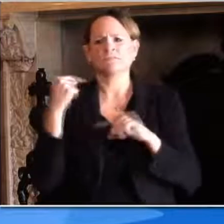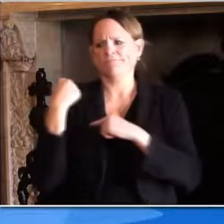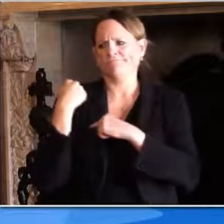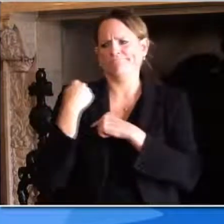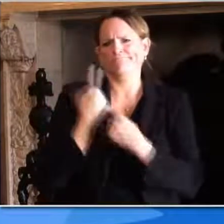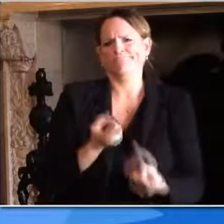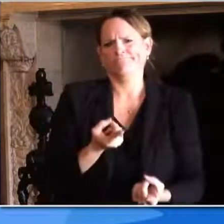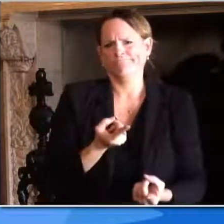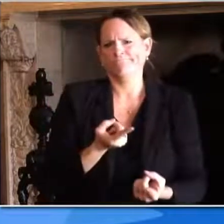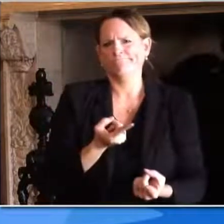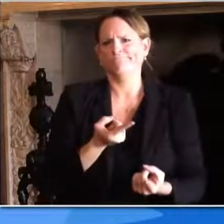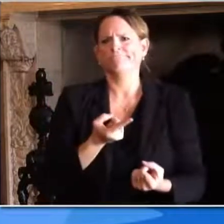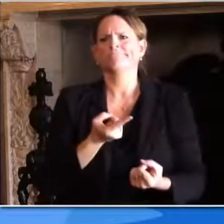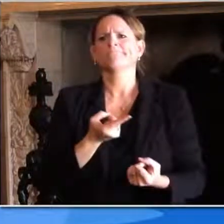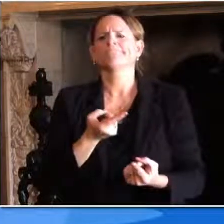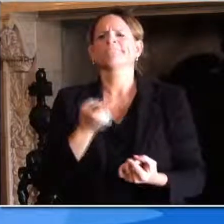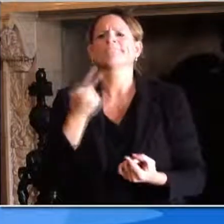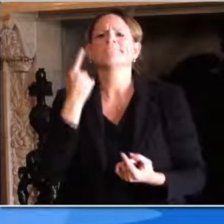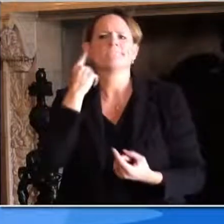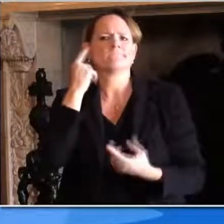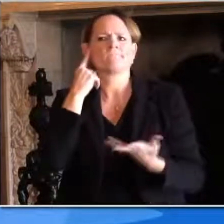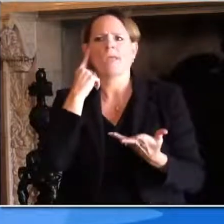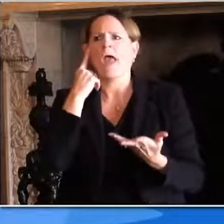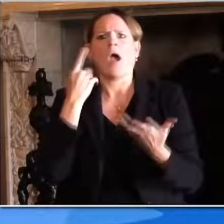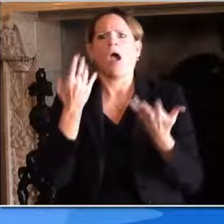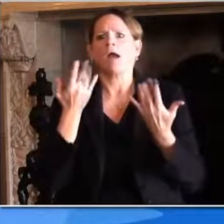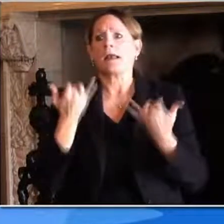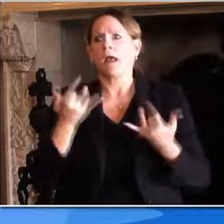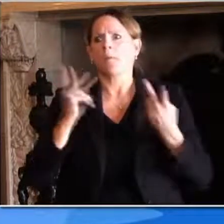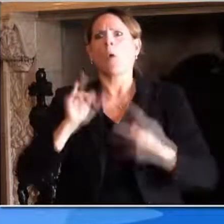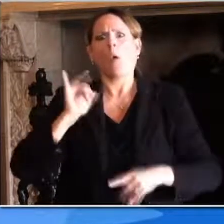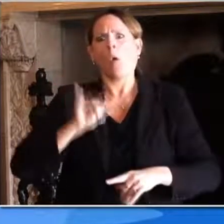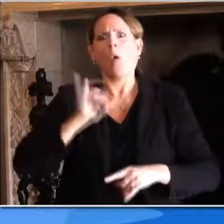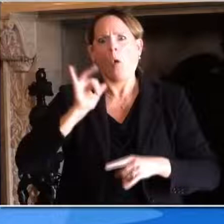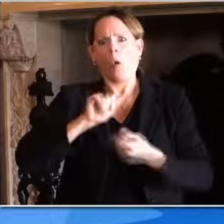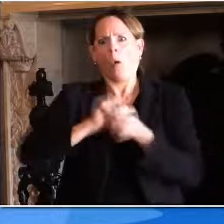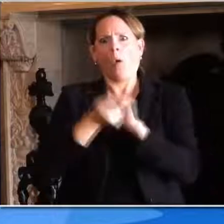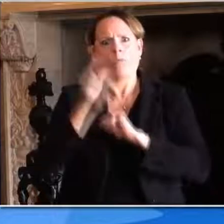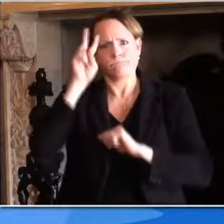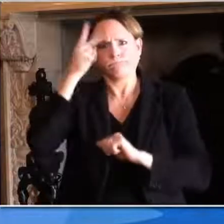done will actually go ahead and follow this order.